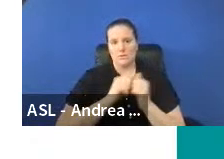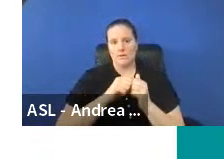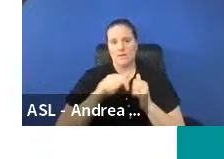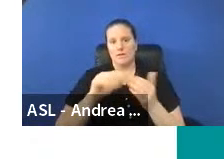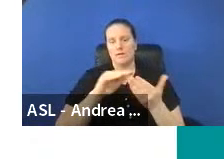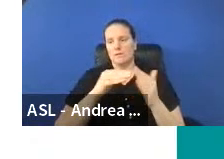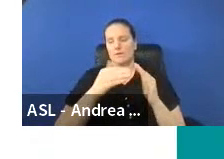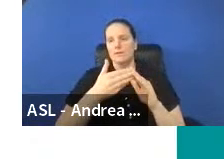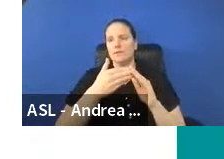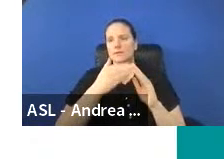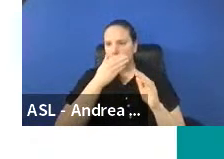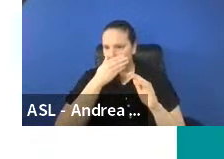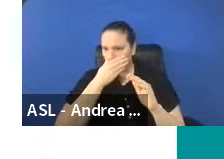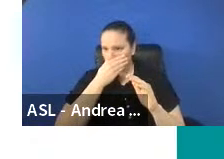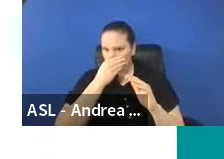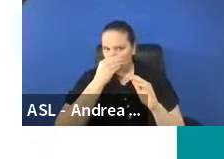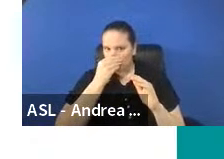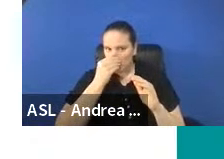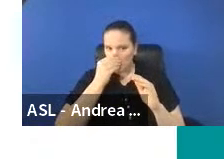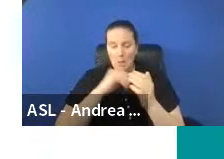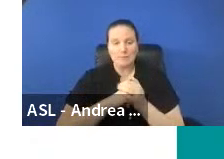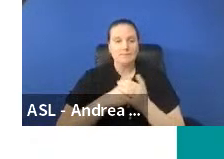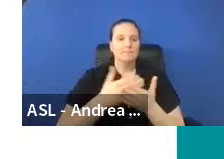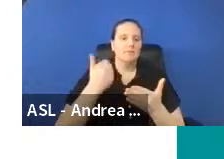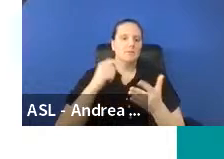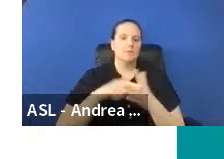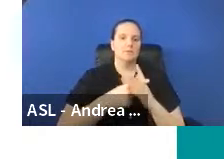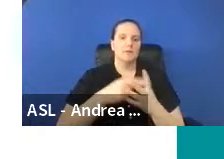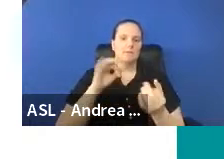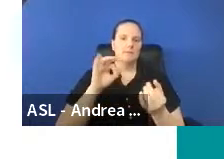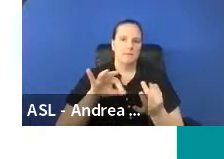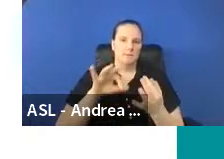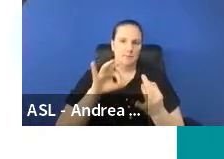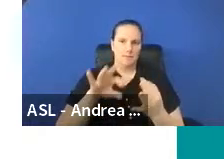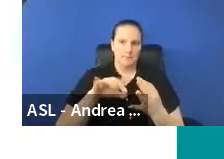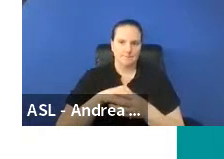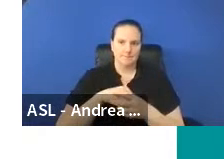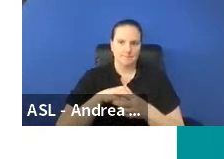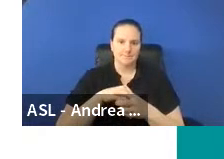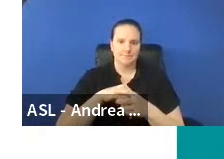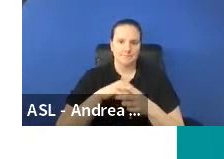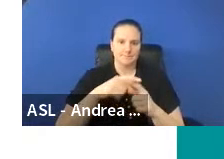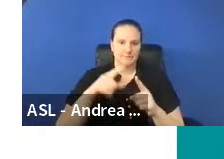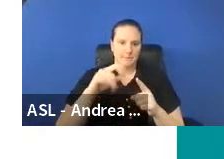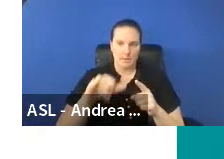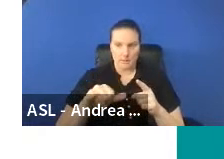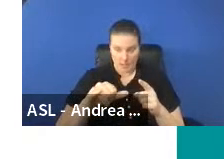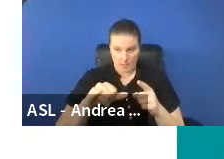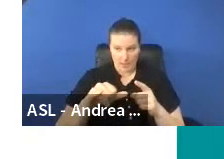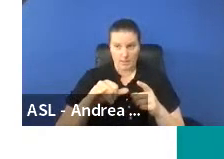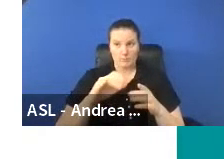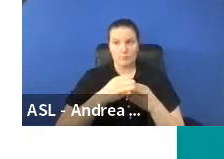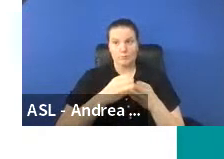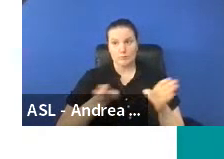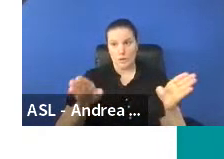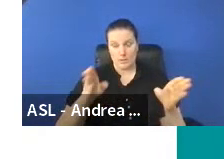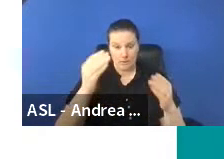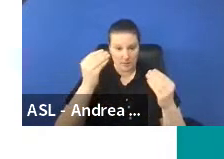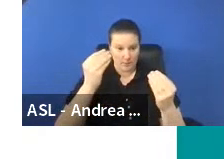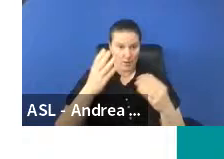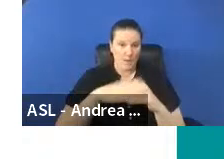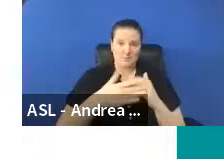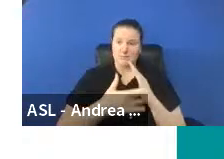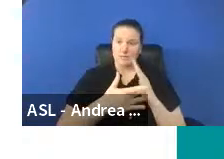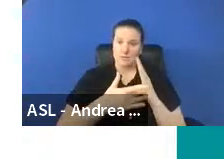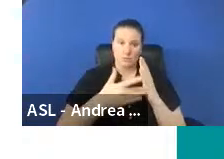community. Before we dig into the feedback, I want to quickly note our approach to gathering broad input and on this pretty